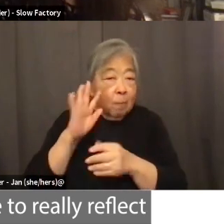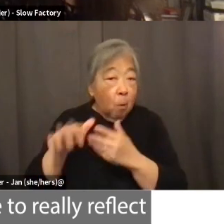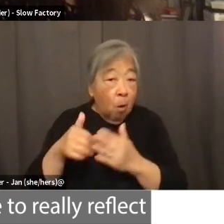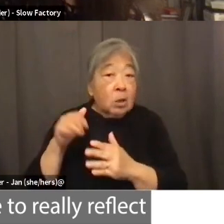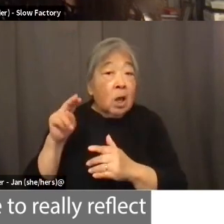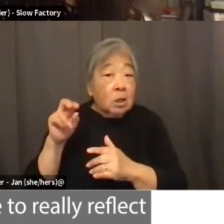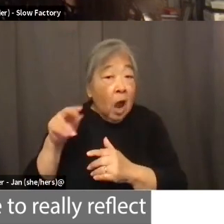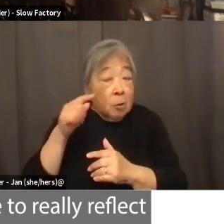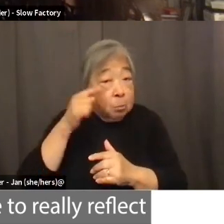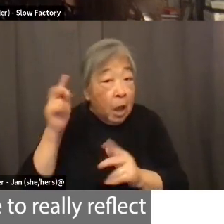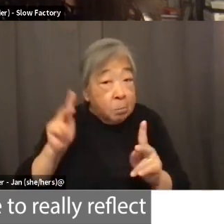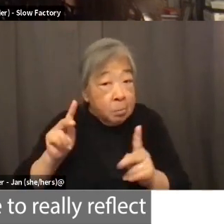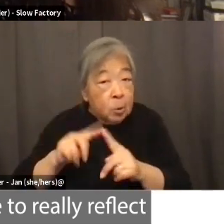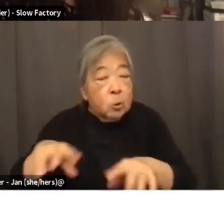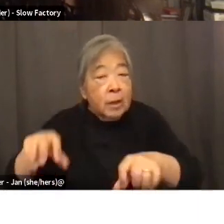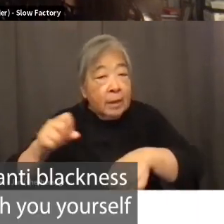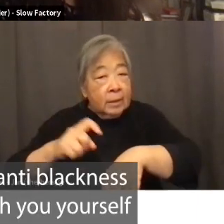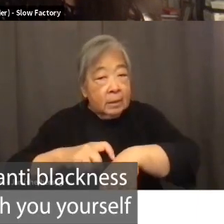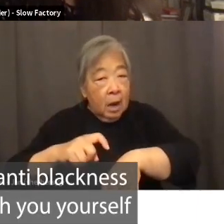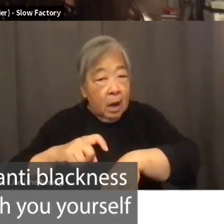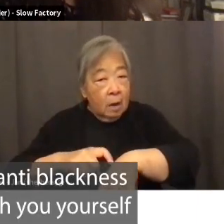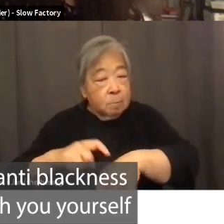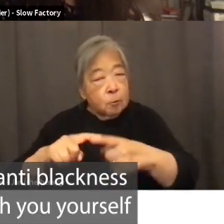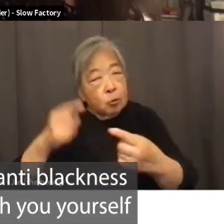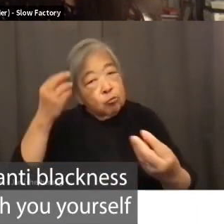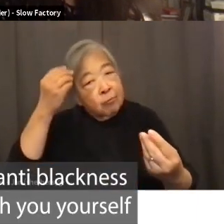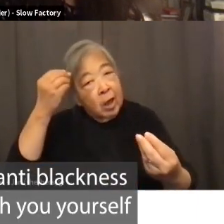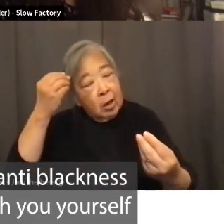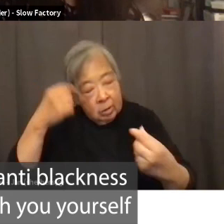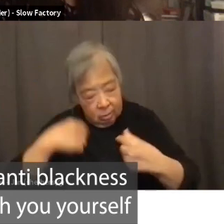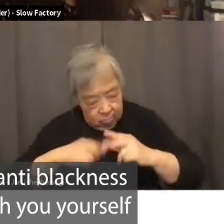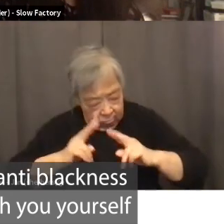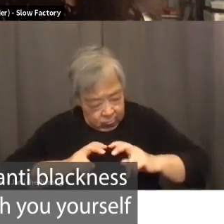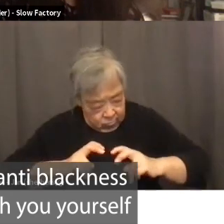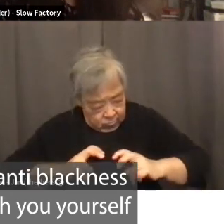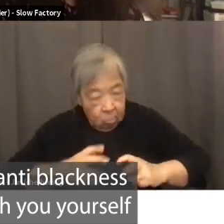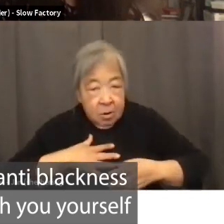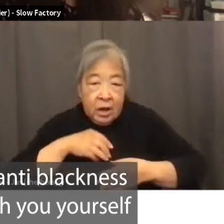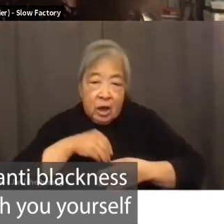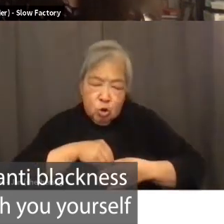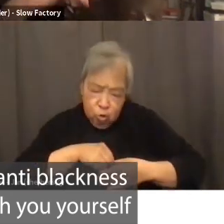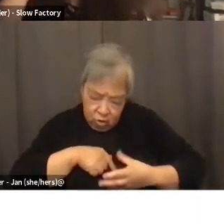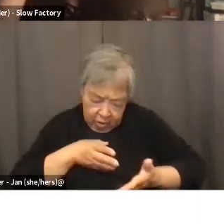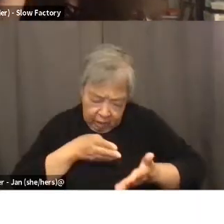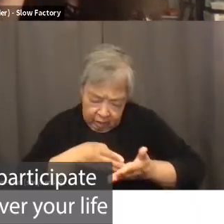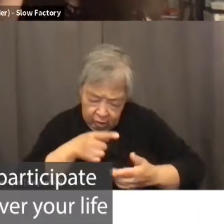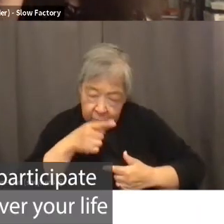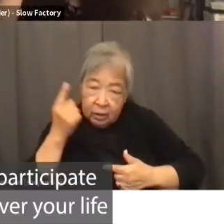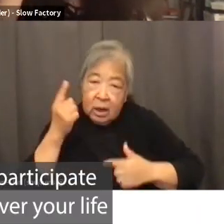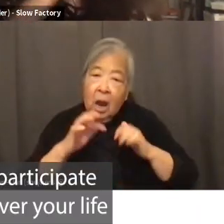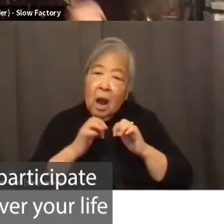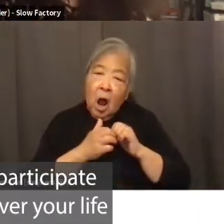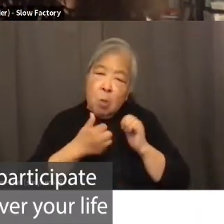people to take the time to really reflect on your internalized anti-Blackness and the ways in which you yourself